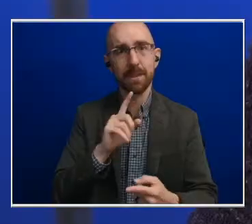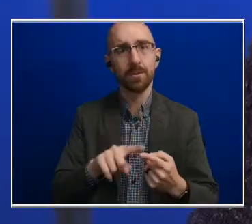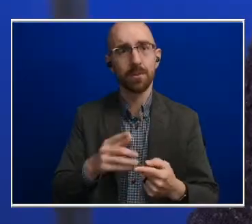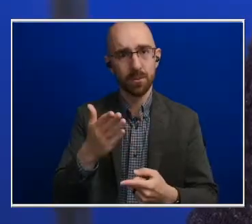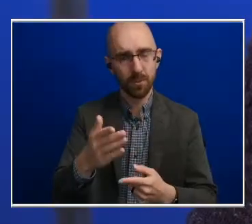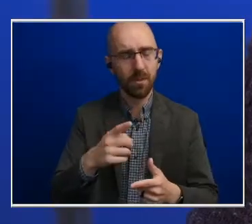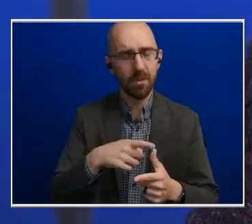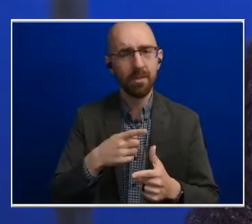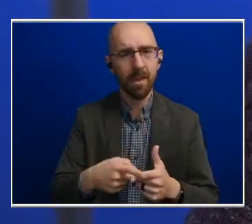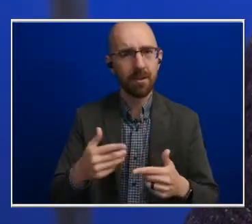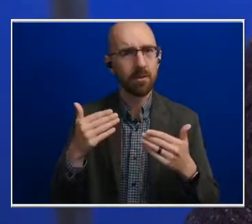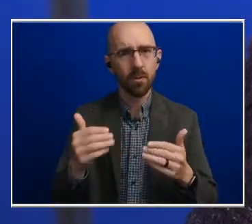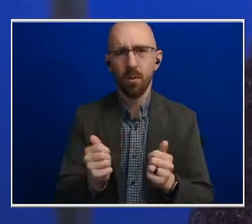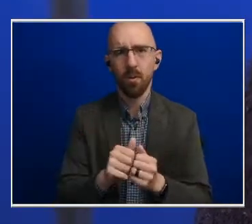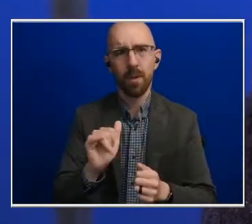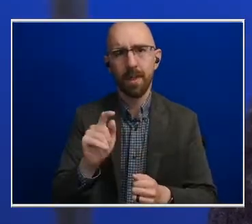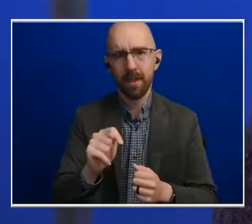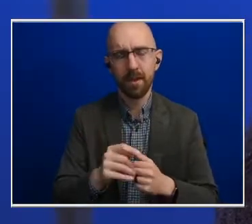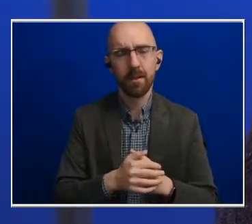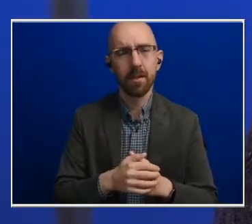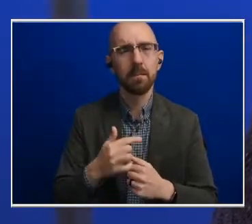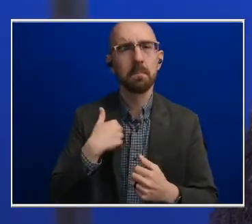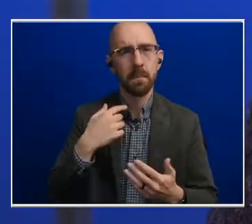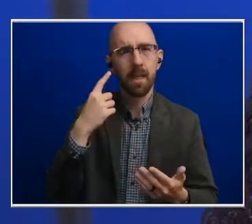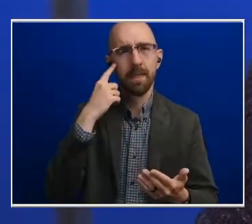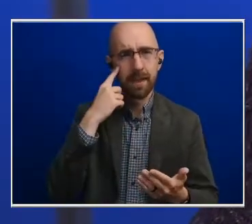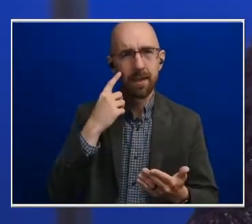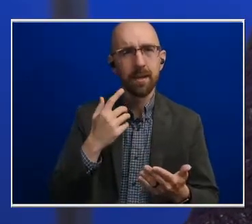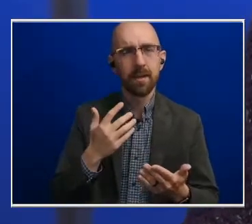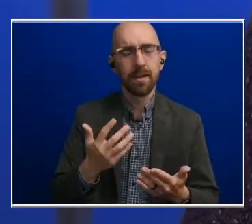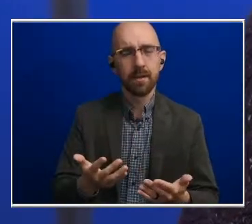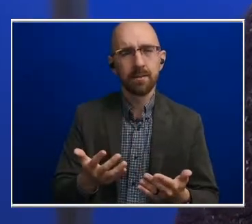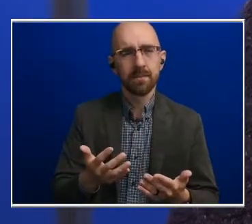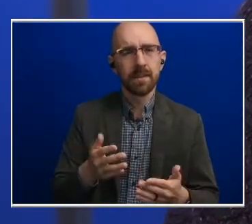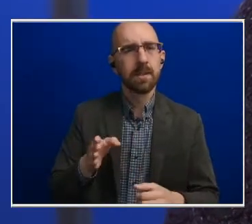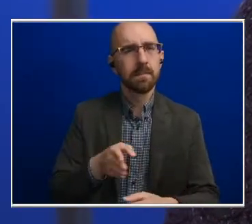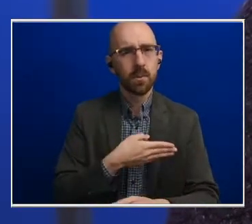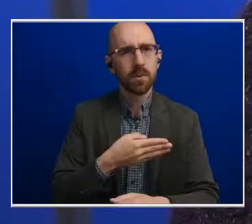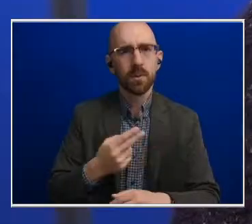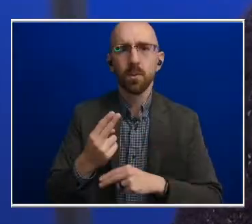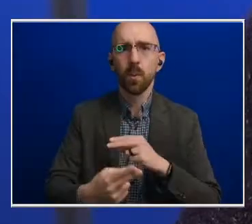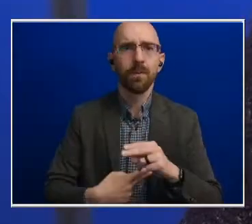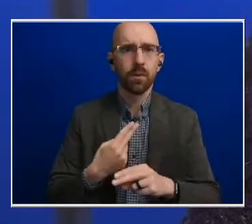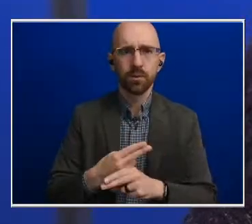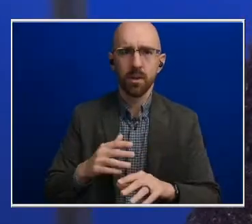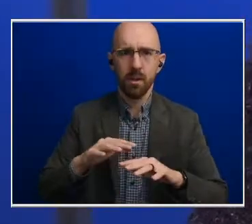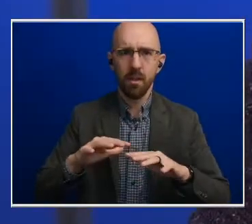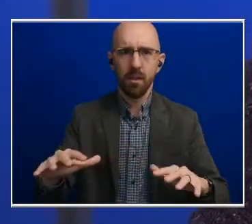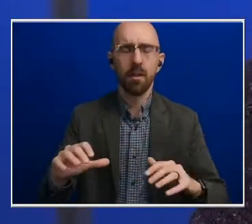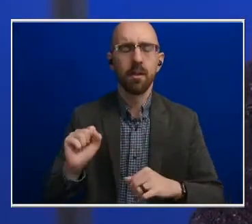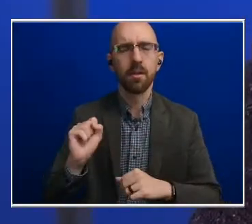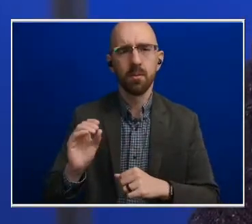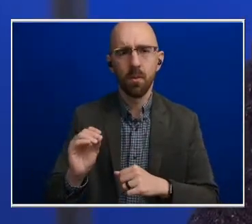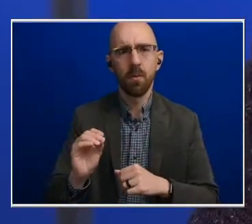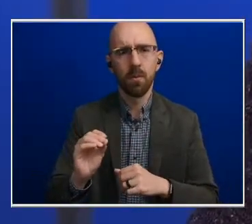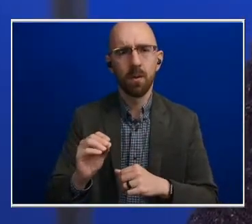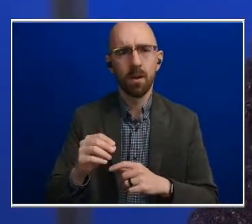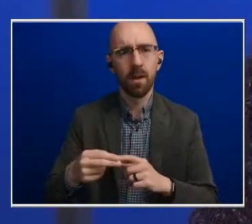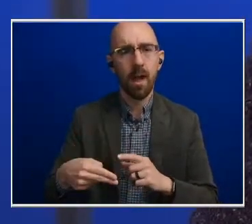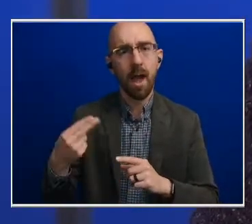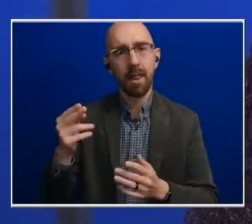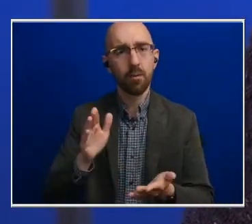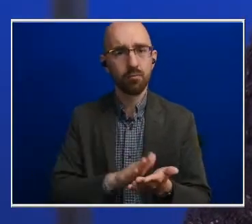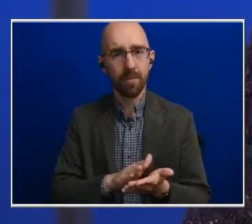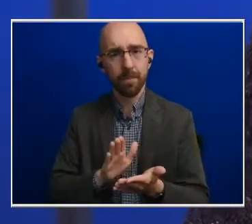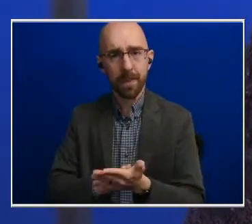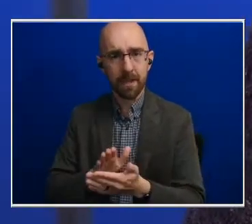it. But I do think there are musical universals. So the highly rhythmic music is